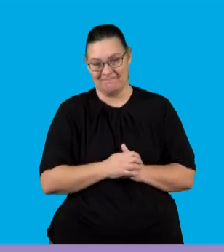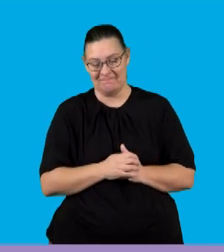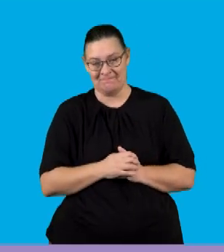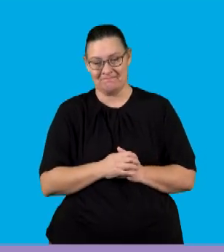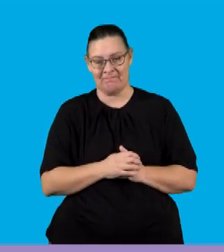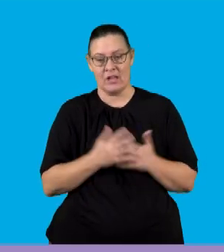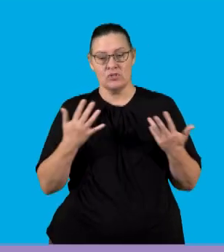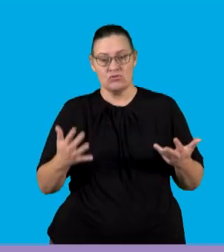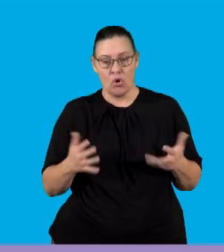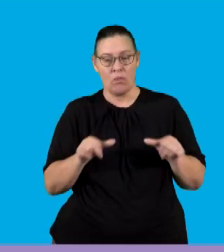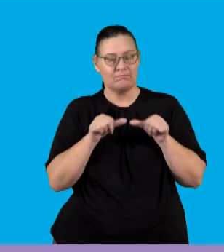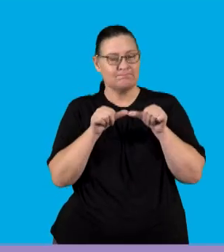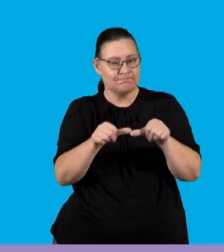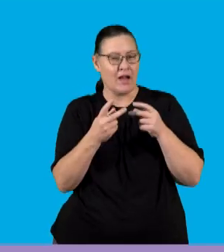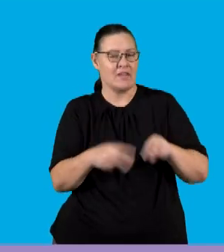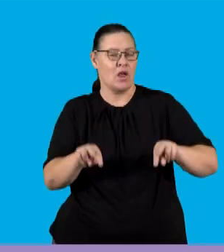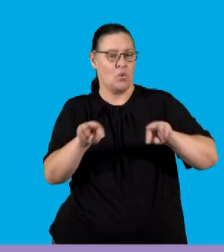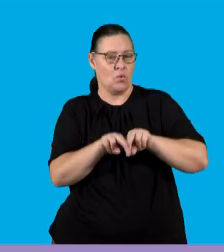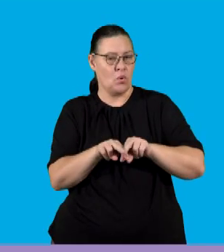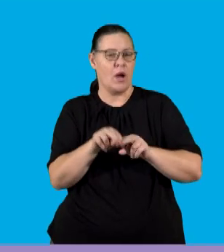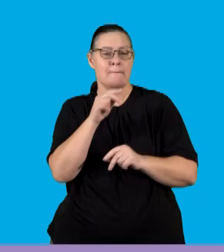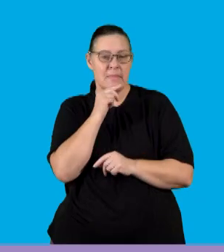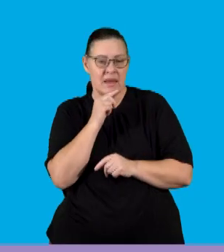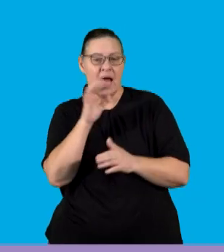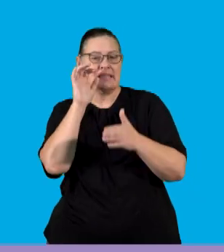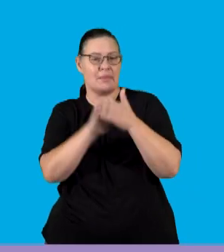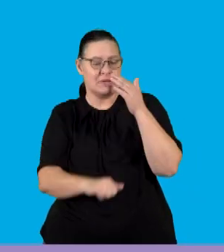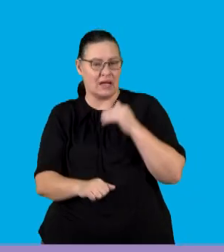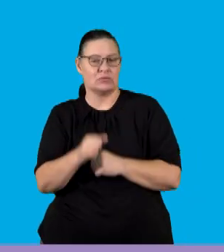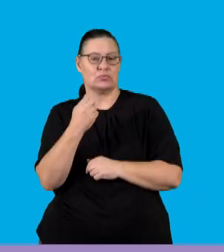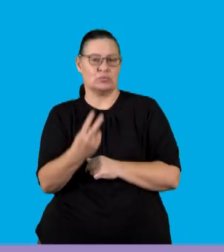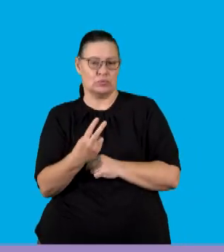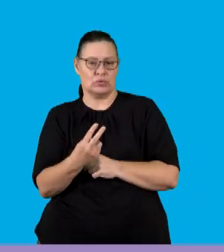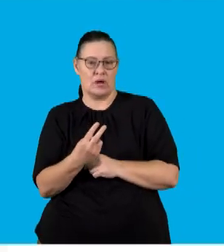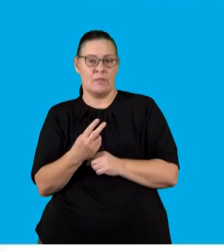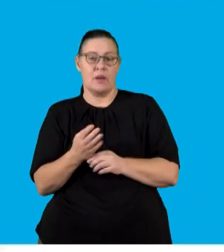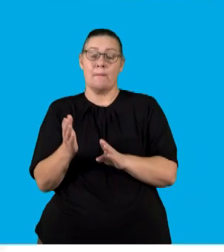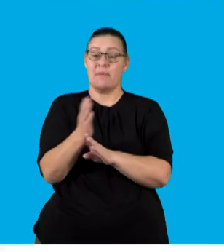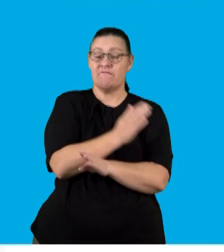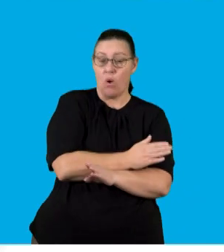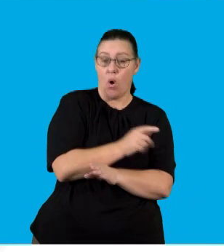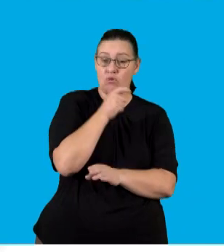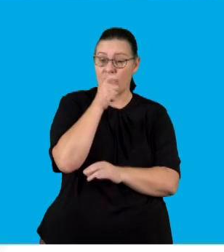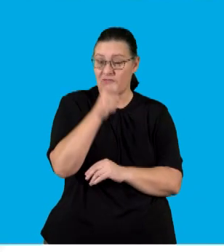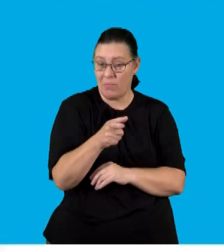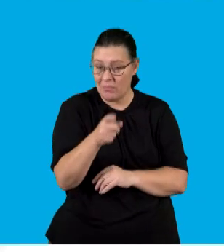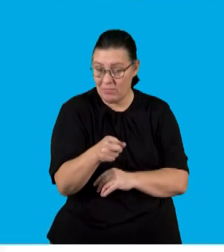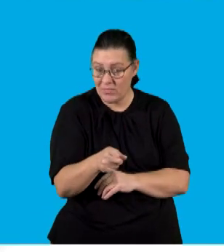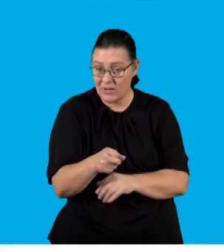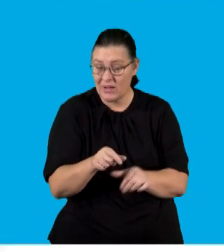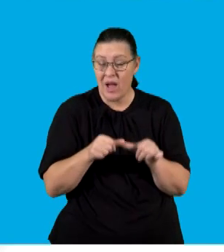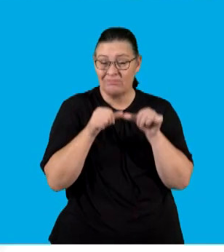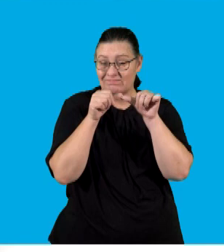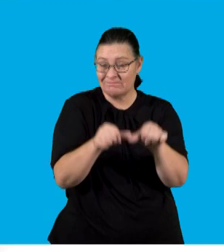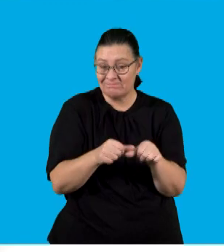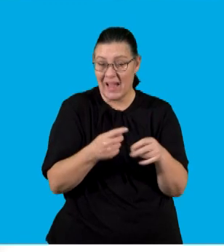absolutely correct. So that constant value could be that we subtract by 2. But before we can confirm that this is